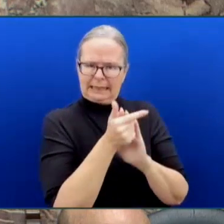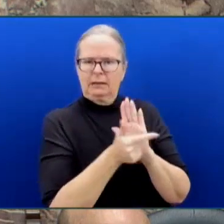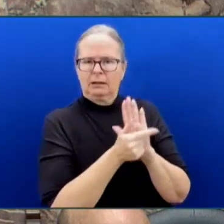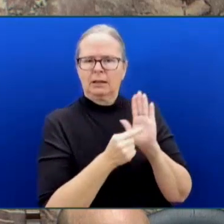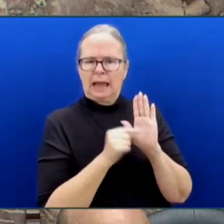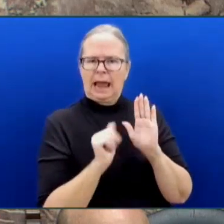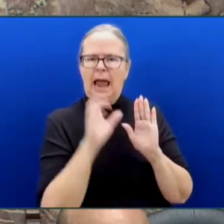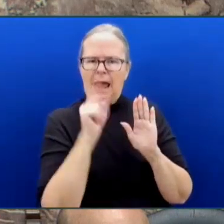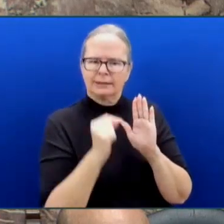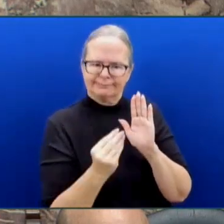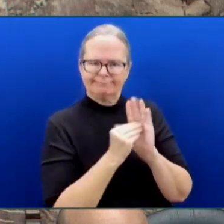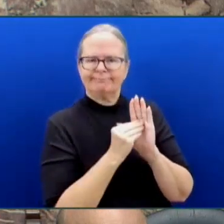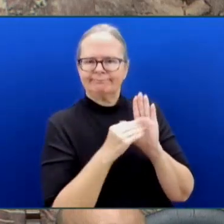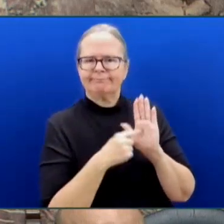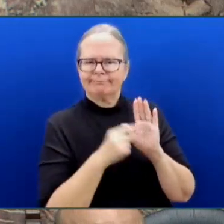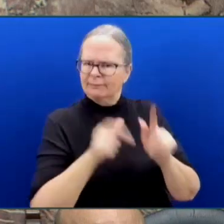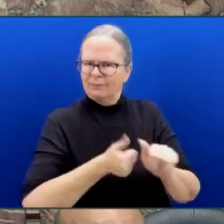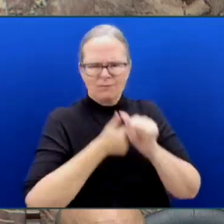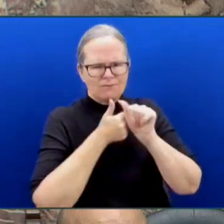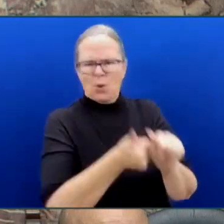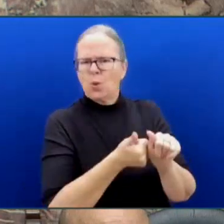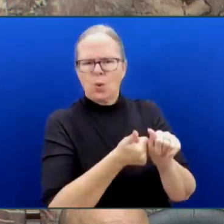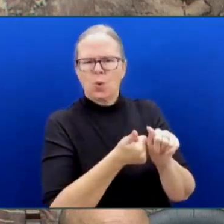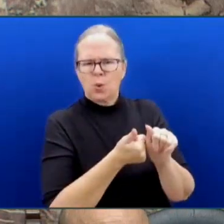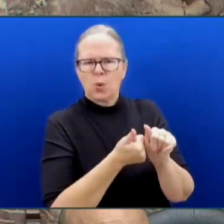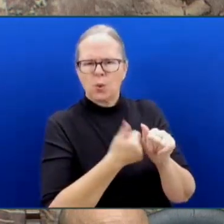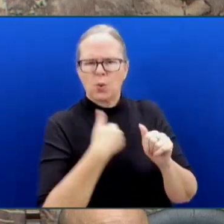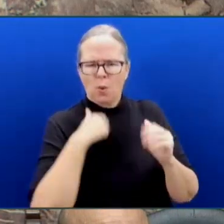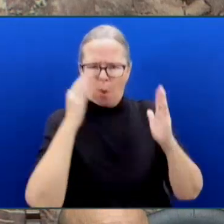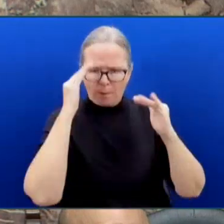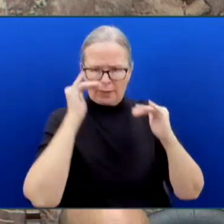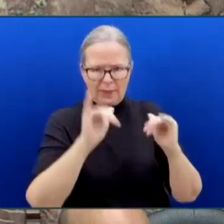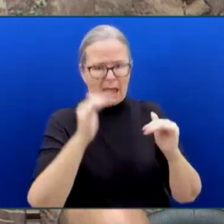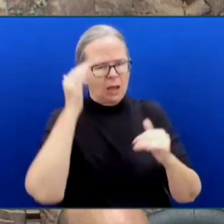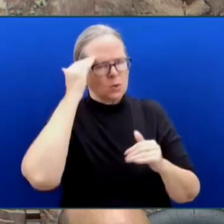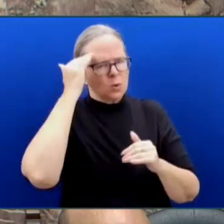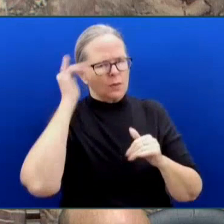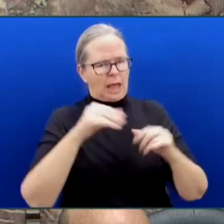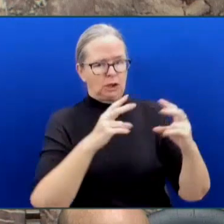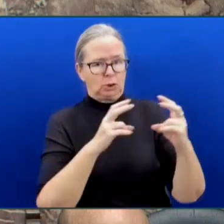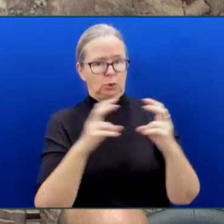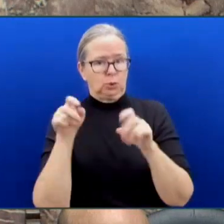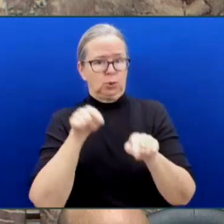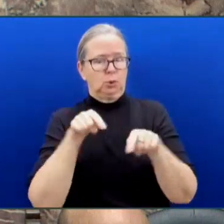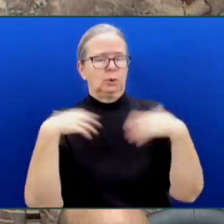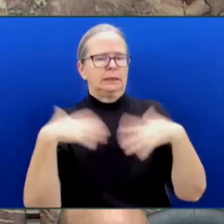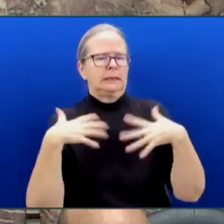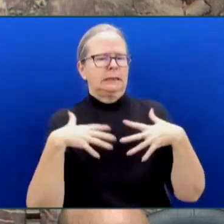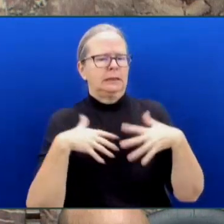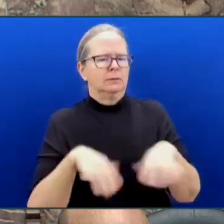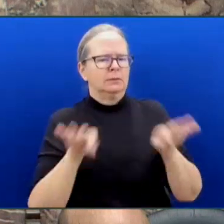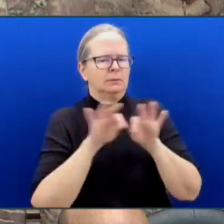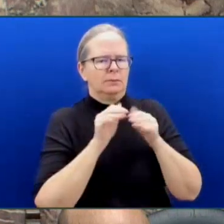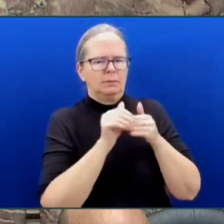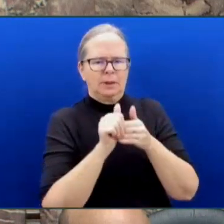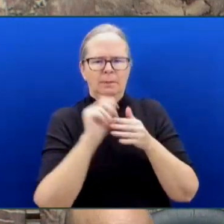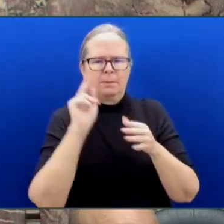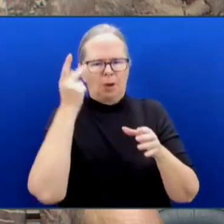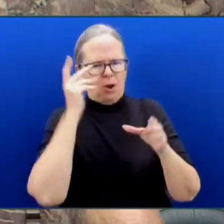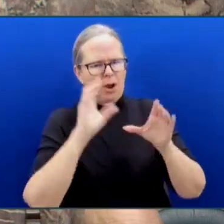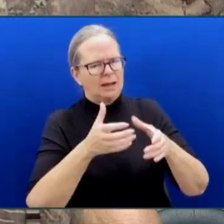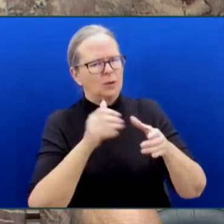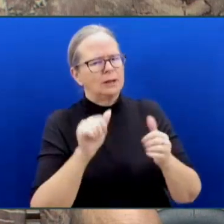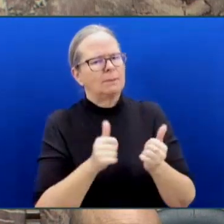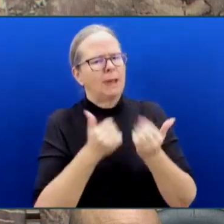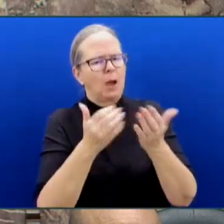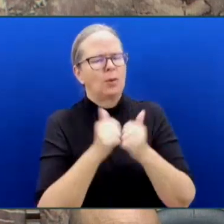in particular of interest to the Leader of the Green Party, because I know because she has raised it with me in the past, the regulation